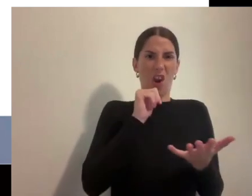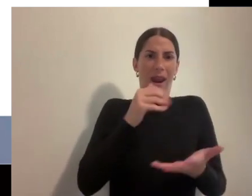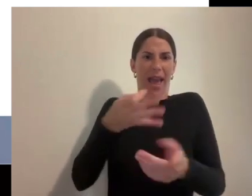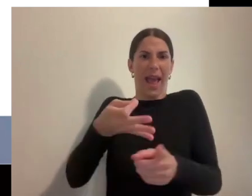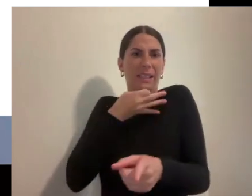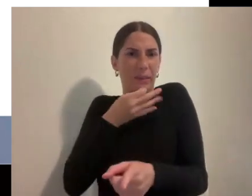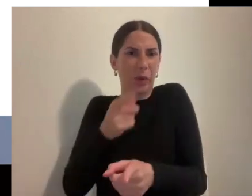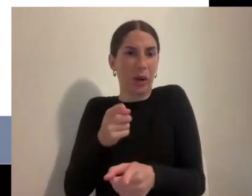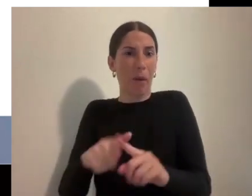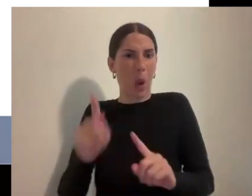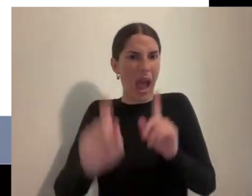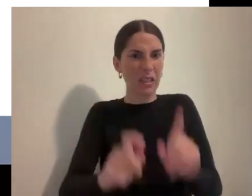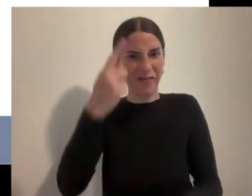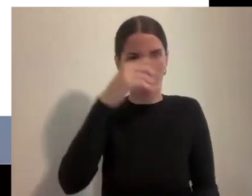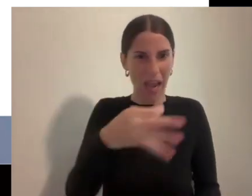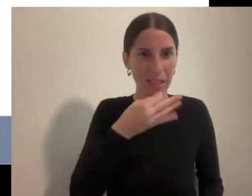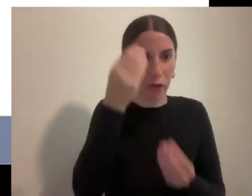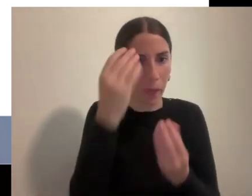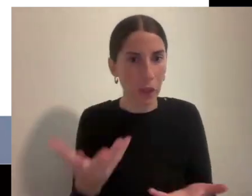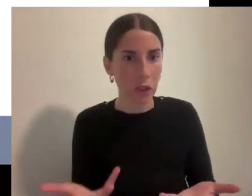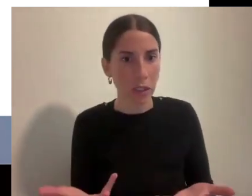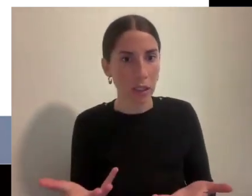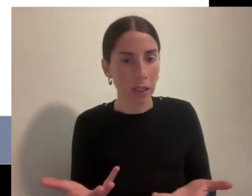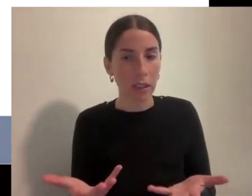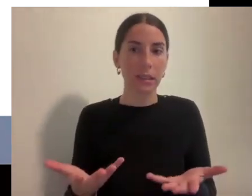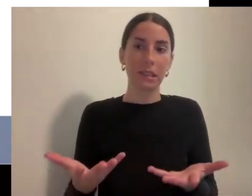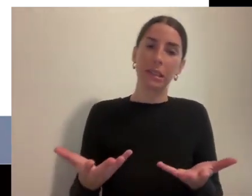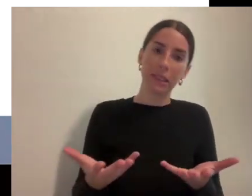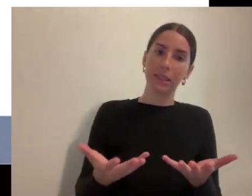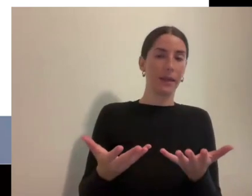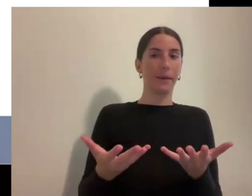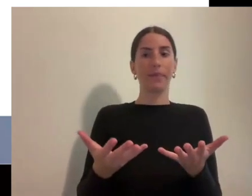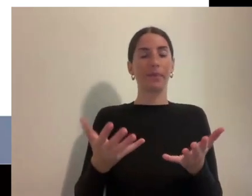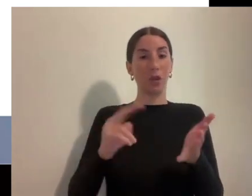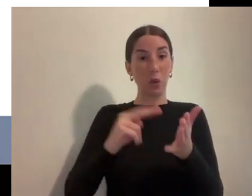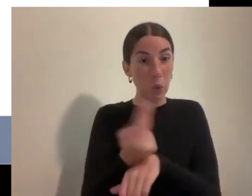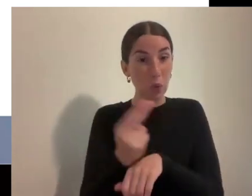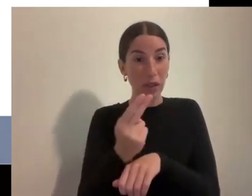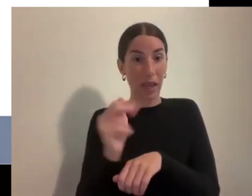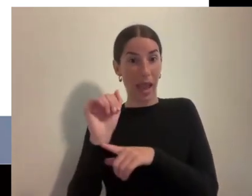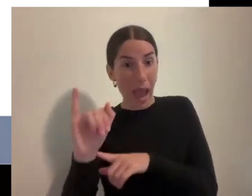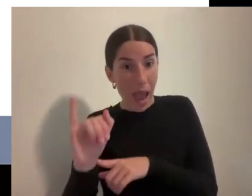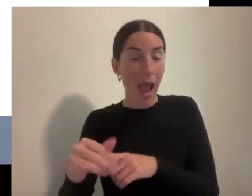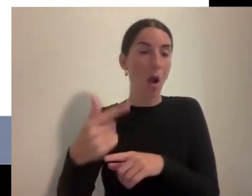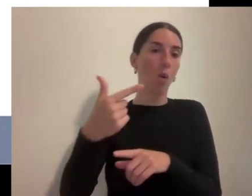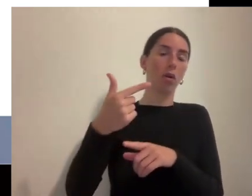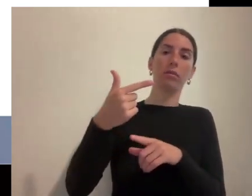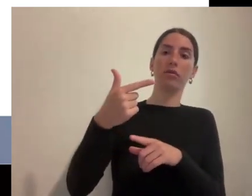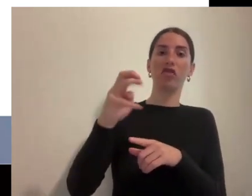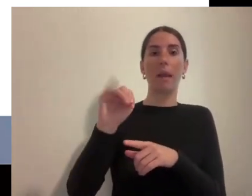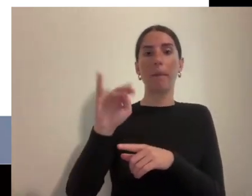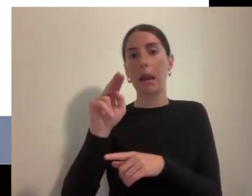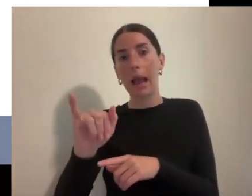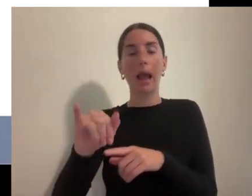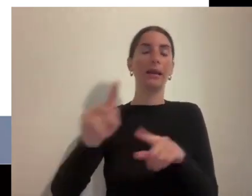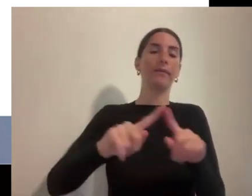you're asking for factual information on a specific topic by using ChatGPT or Gemini and so on,